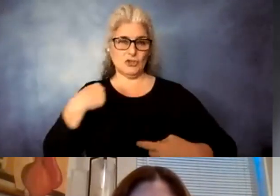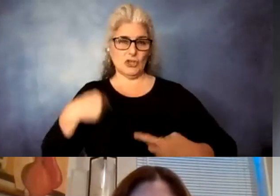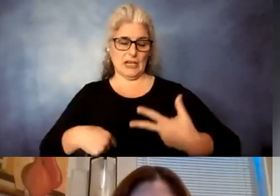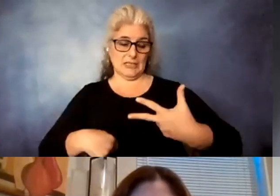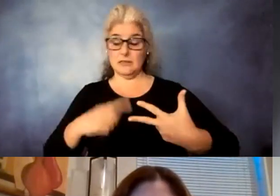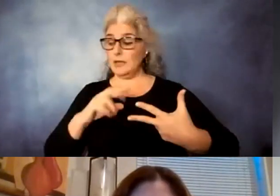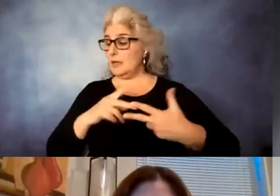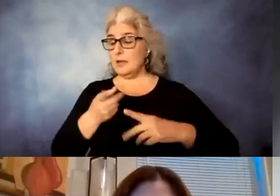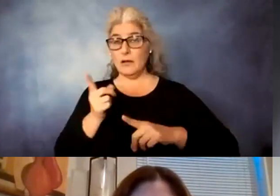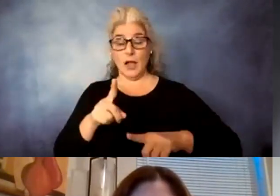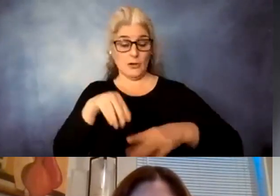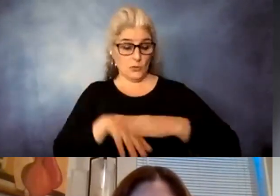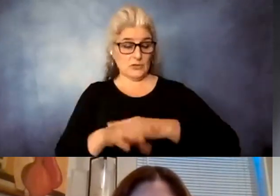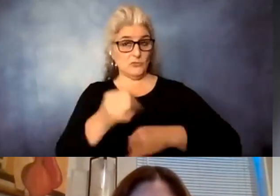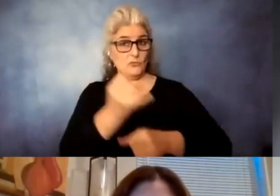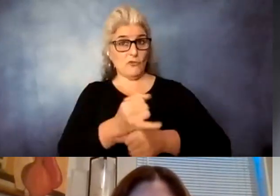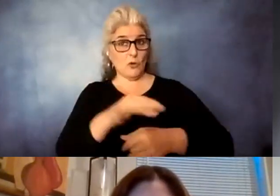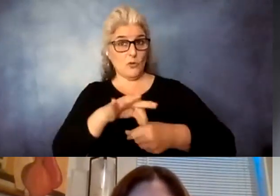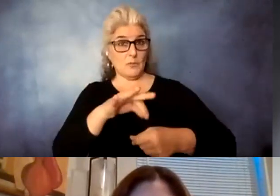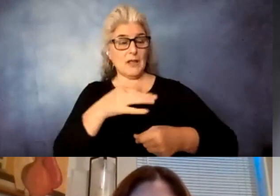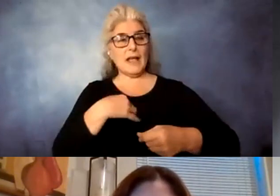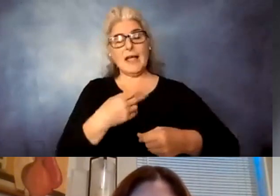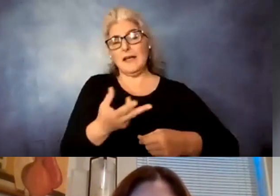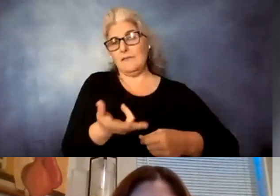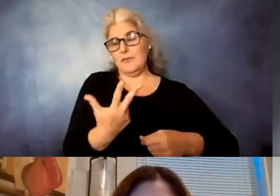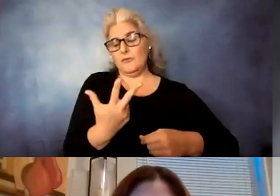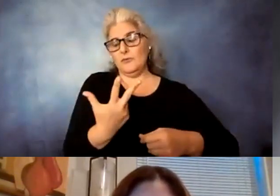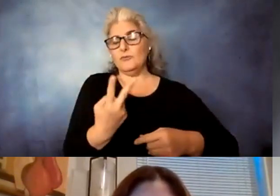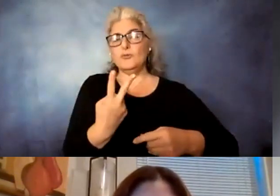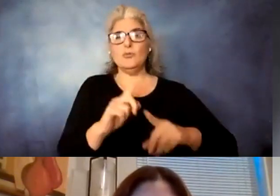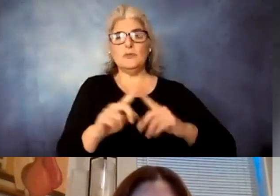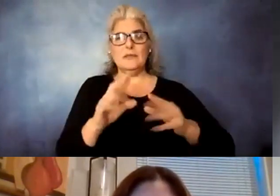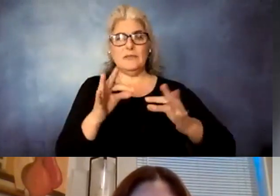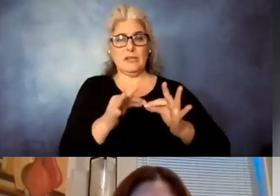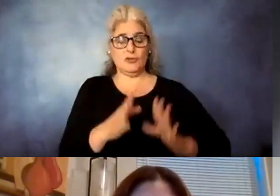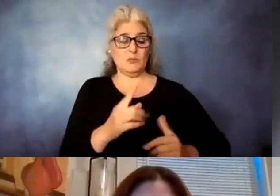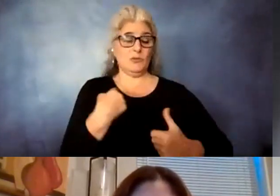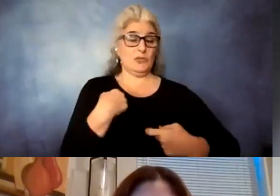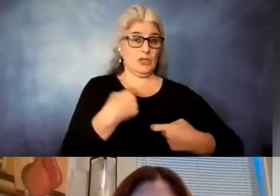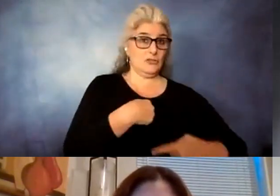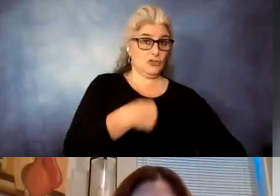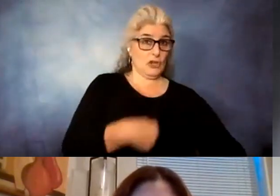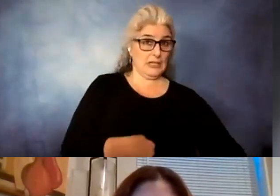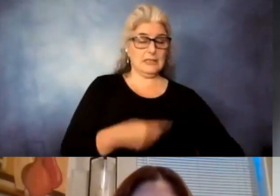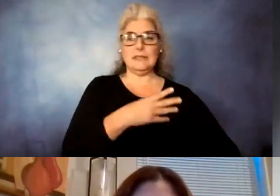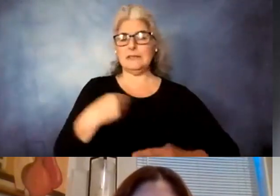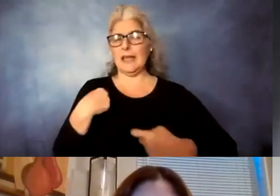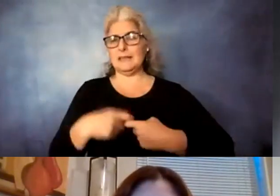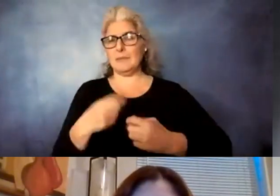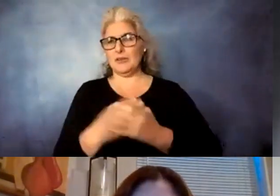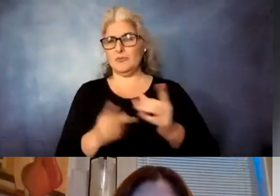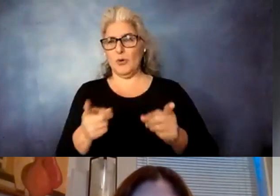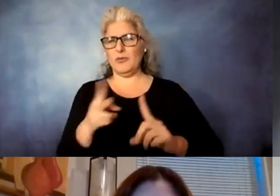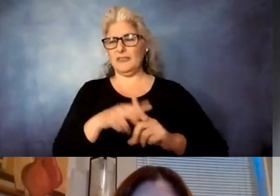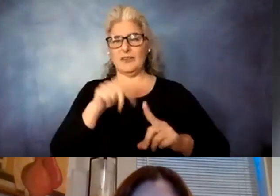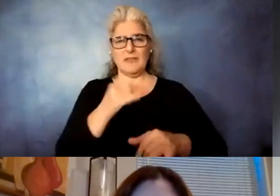to vote at my poll site, there is a Spanish interpreter and a Chinese interpreter assigned to that poll site. I So guess there is,